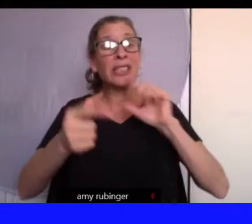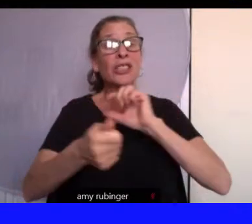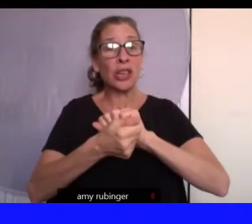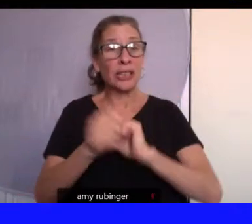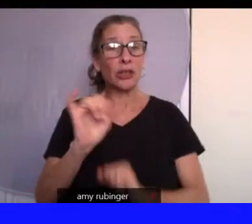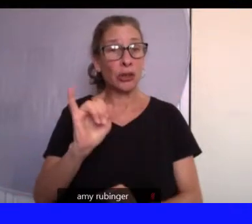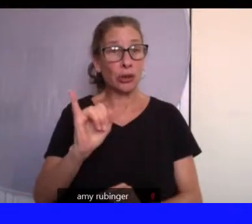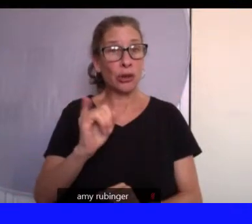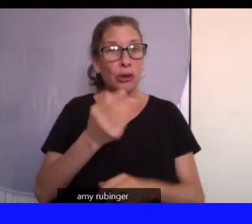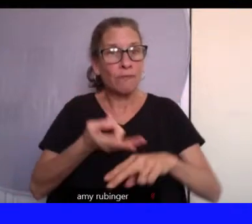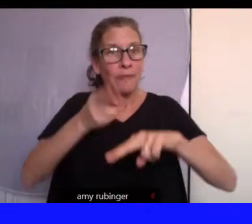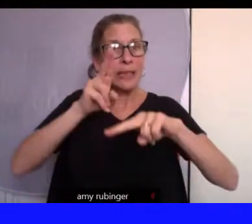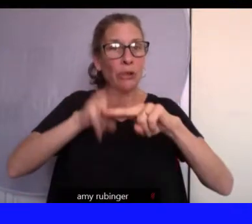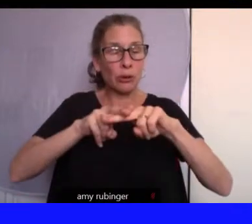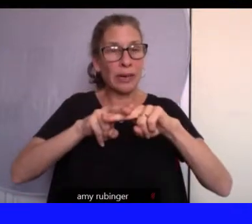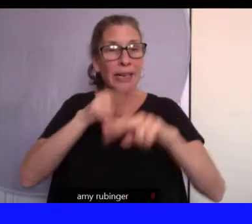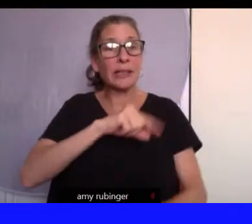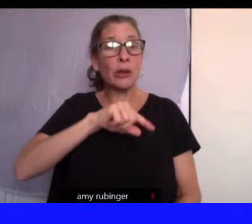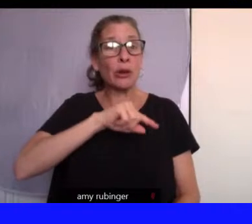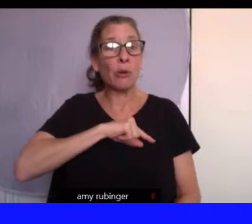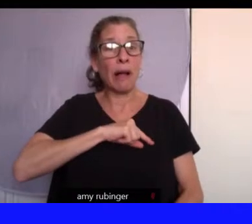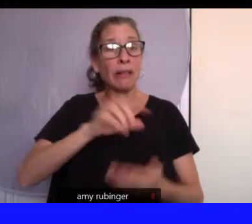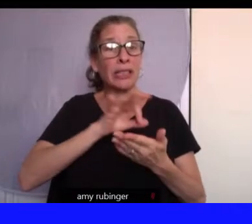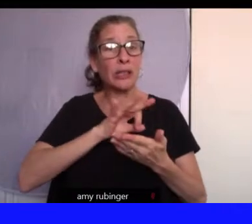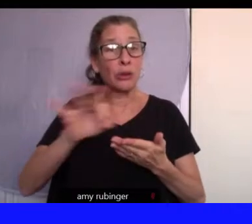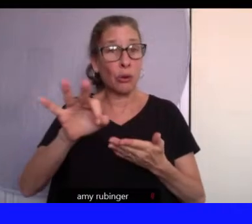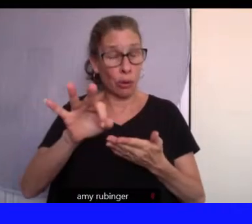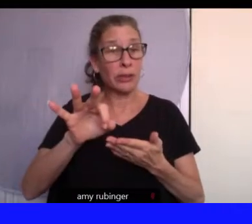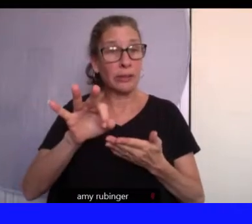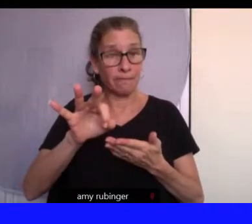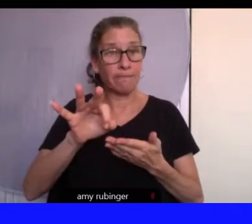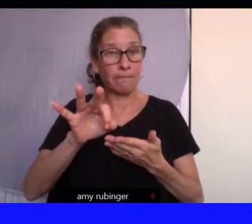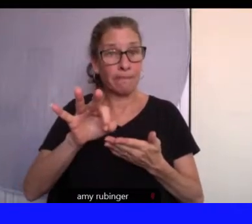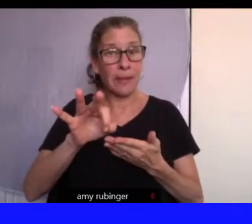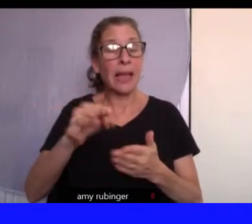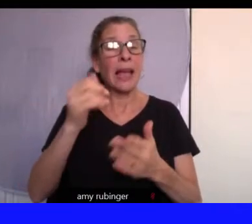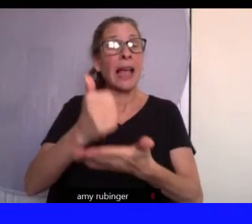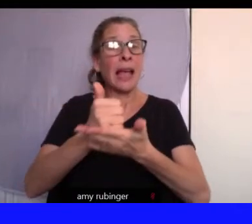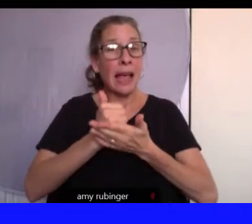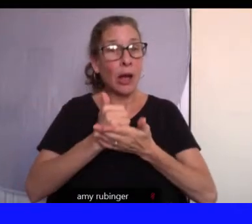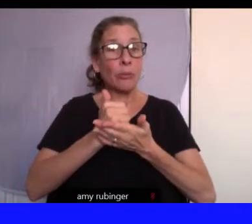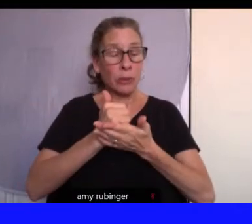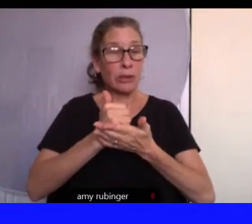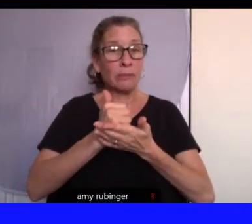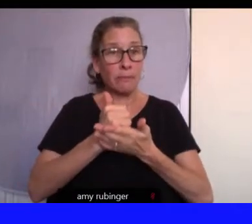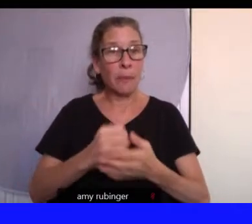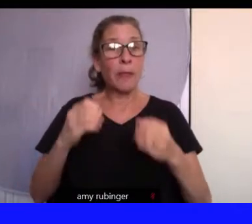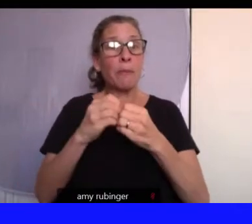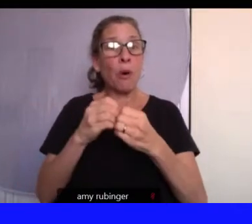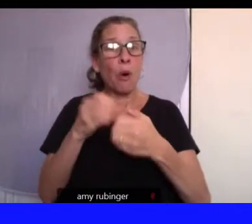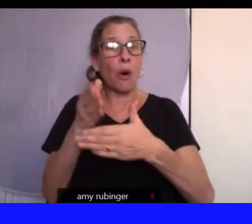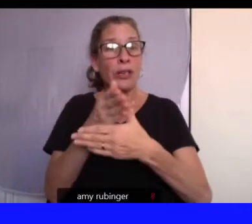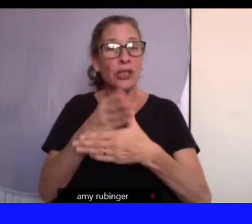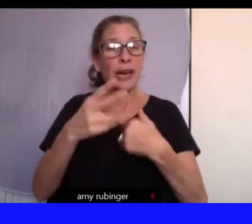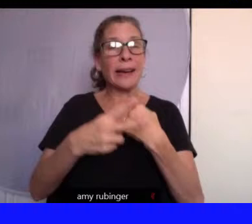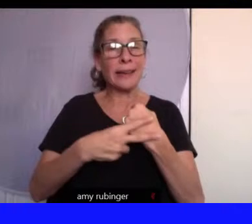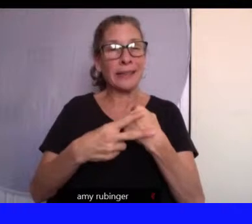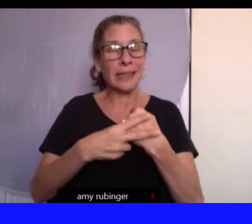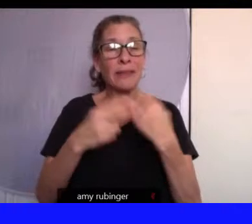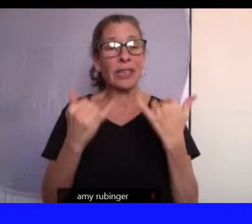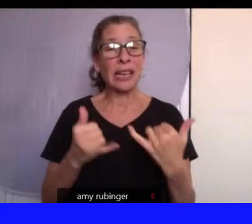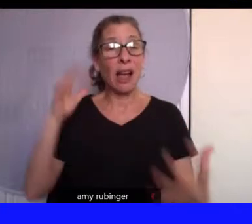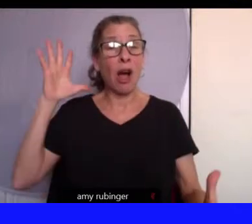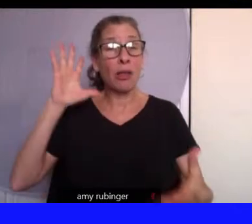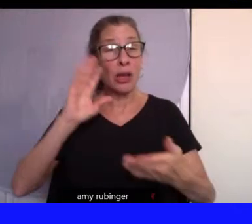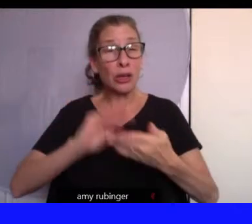the largest distribution, as I said, ever to the clinicians in our ACO, which is something they definitely deserve after the year everyone had